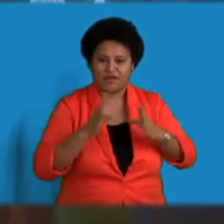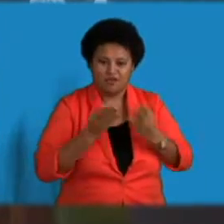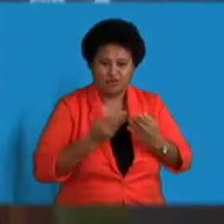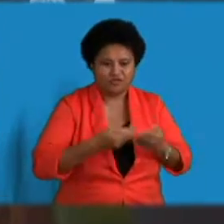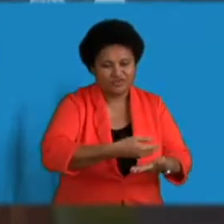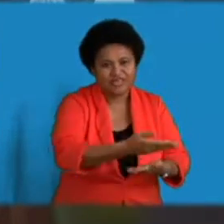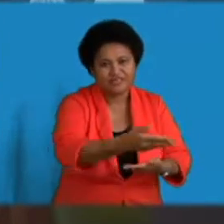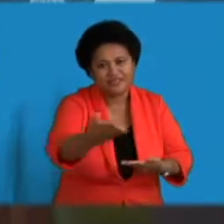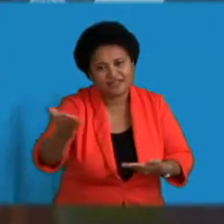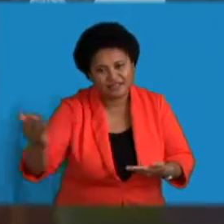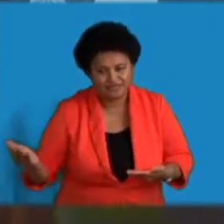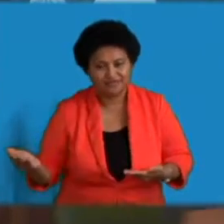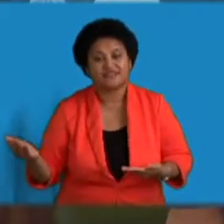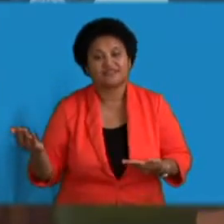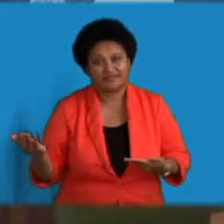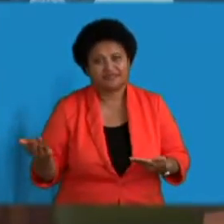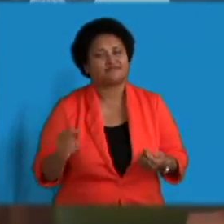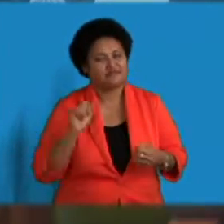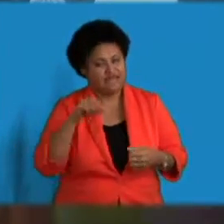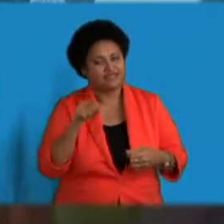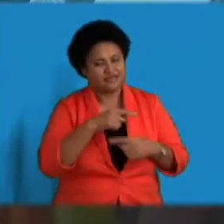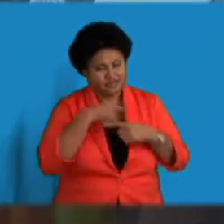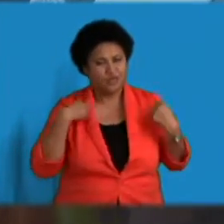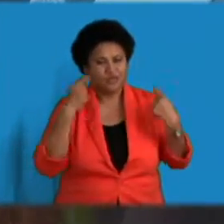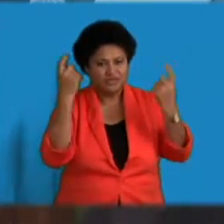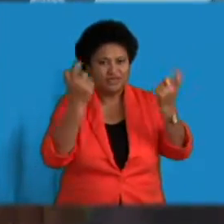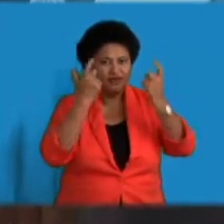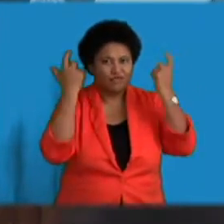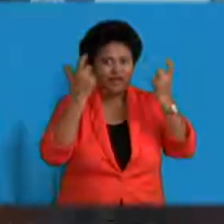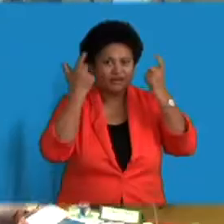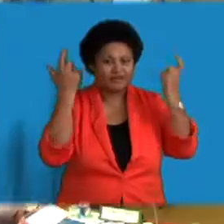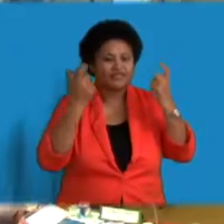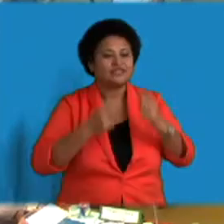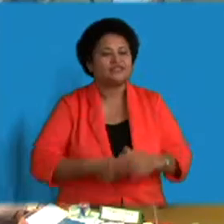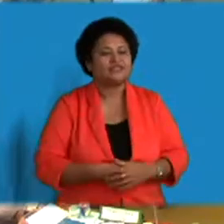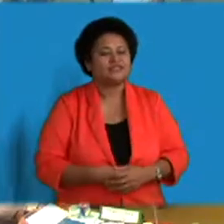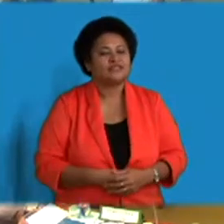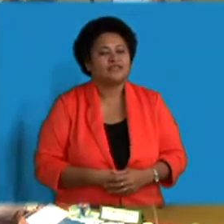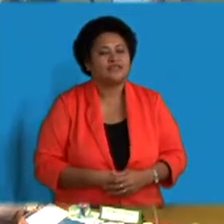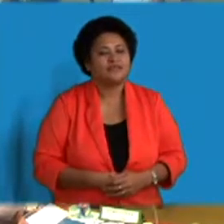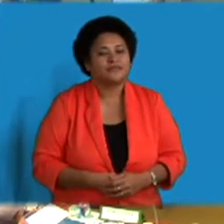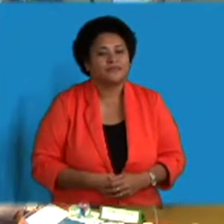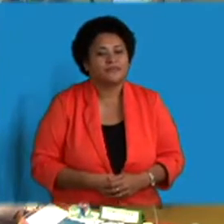yes, we will be celebrating. Thank you.